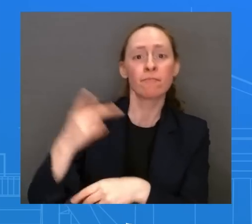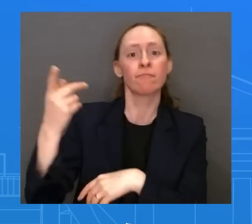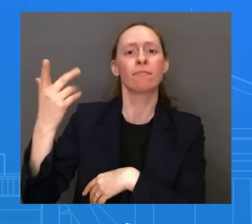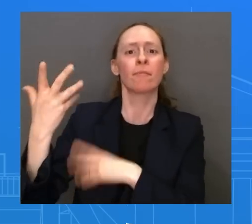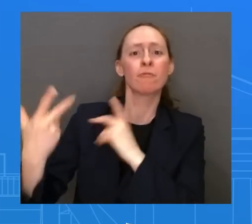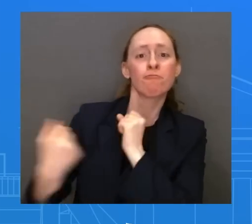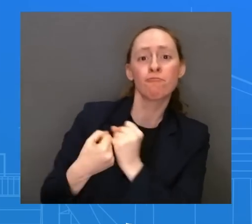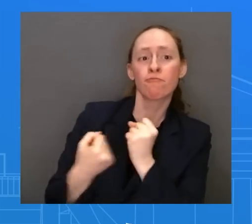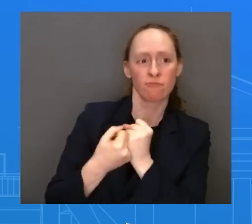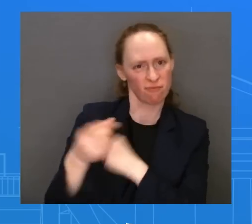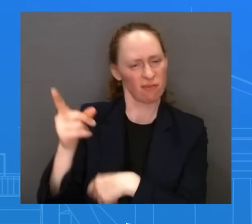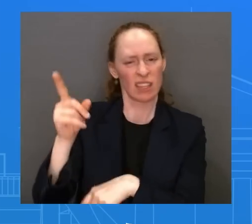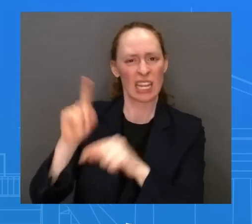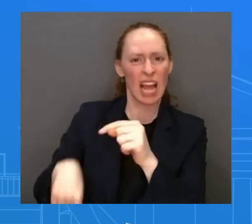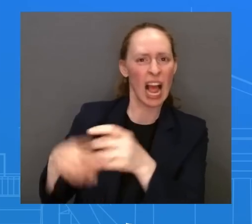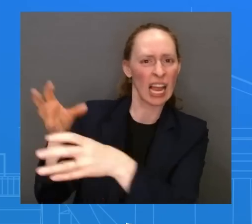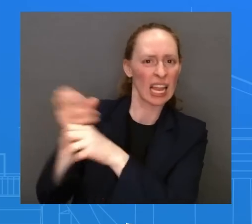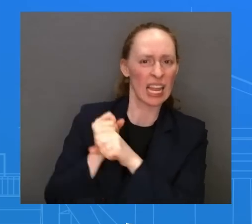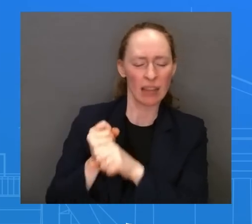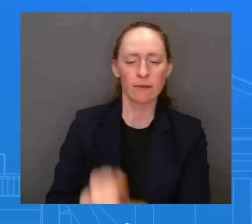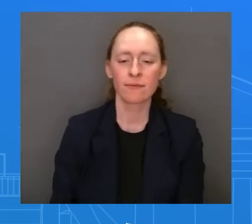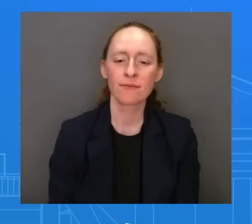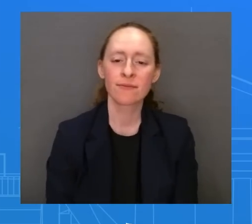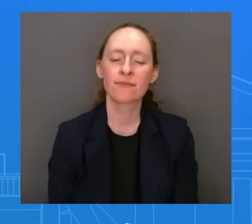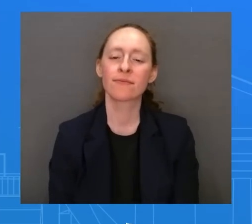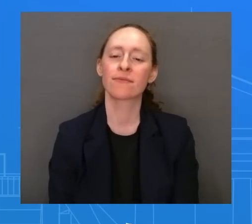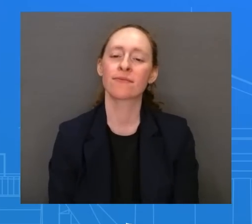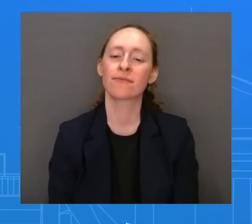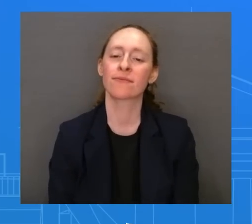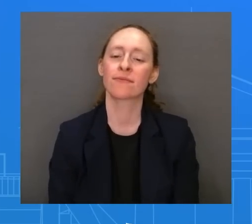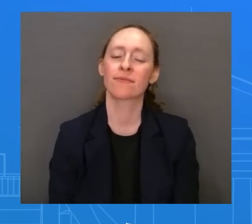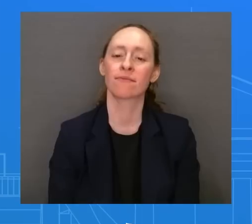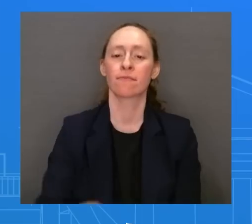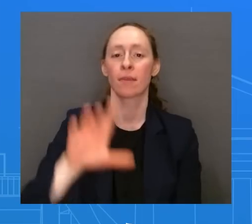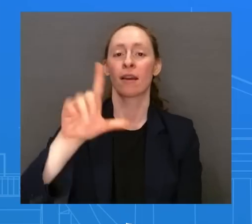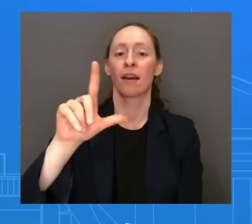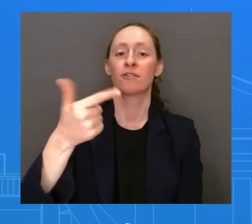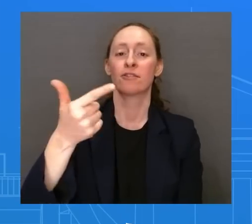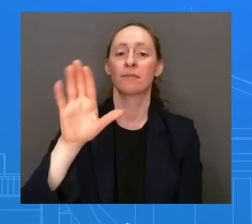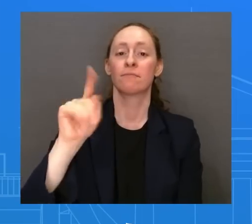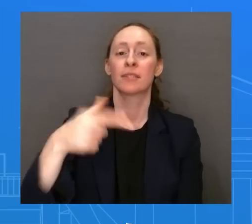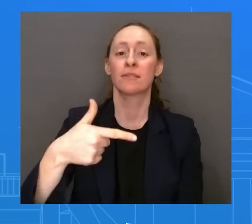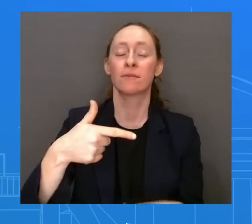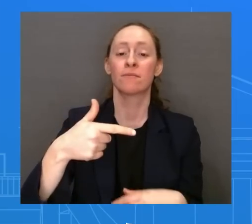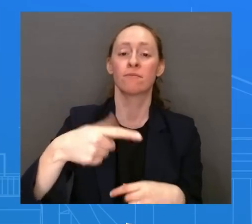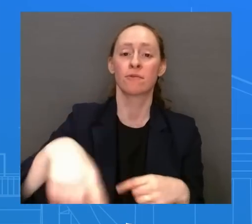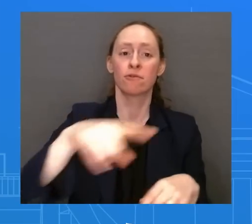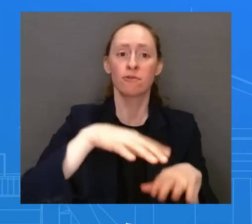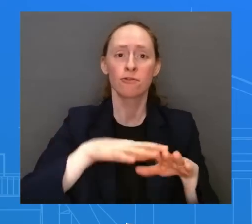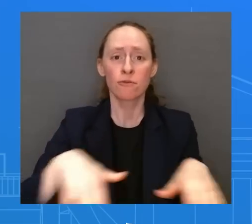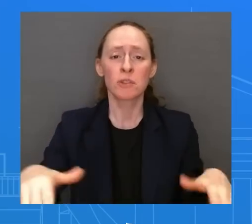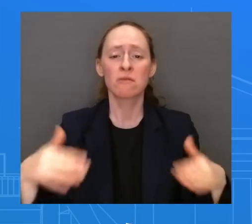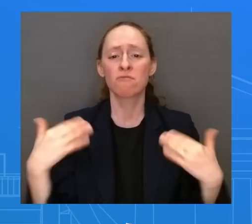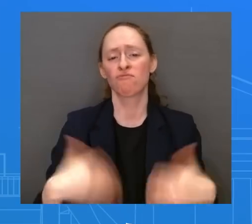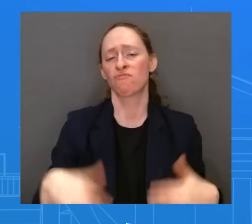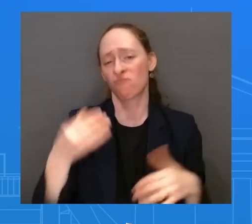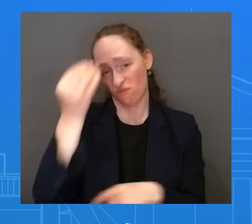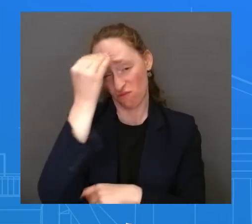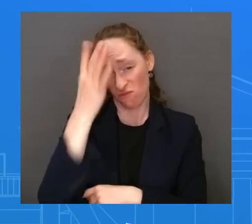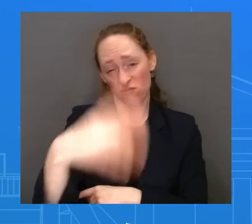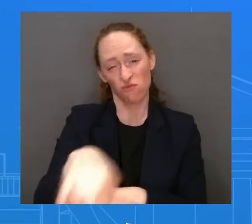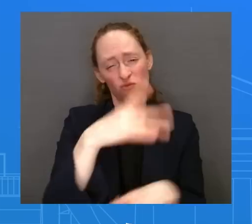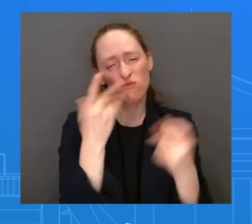plus kids are resilient they are Fierce they fight back they're not going anywhere